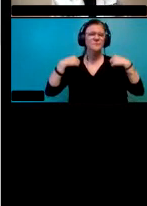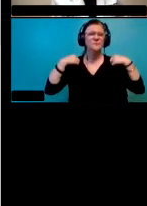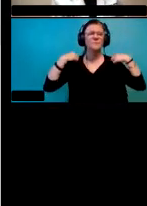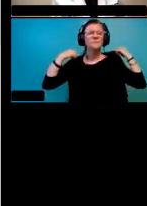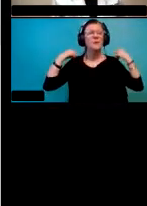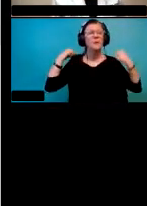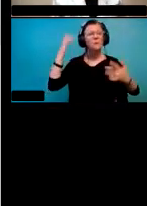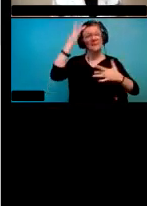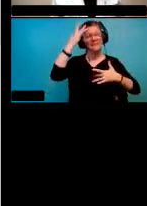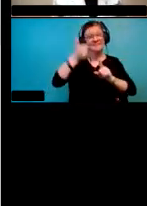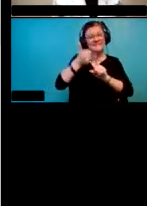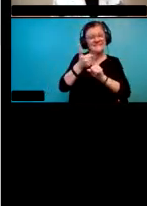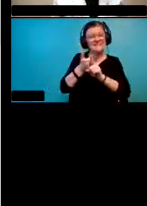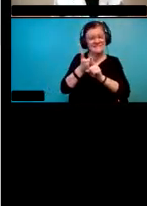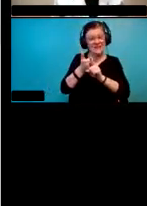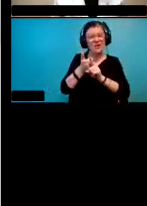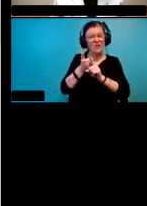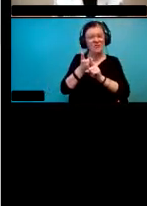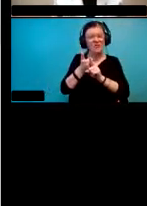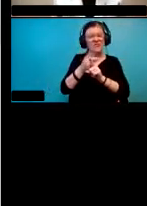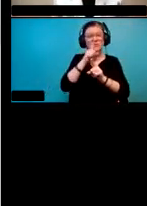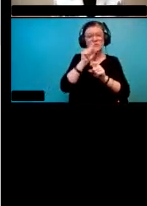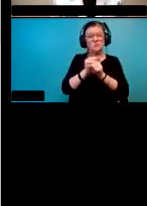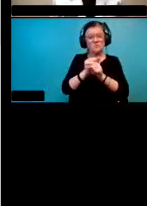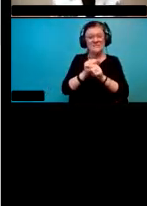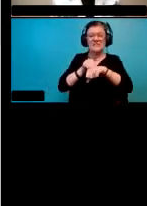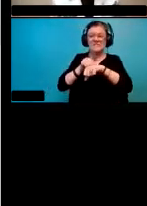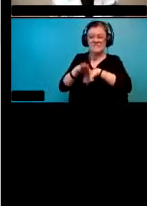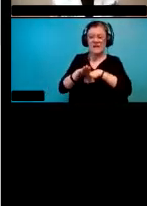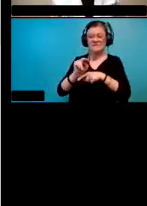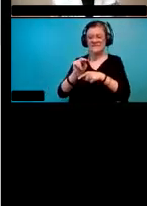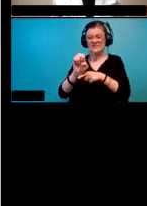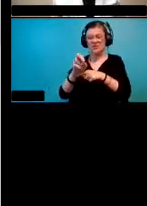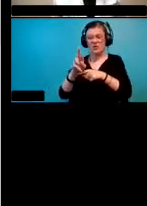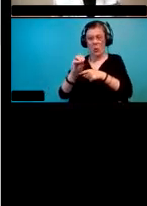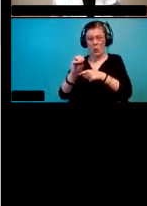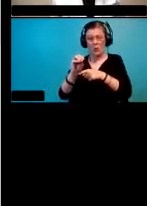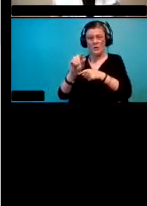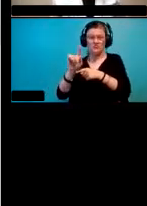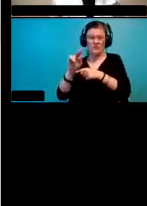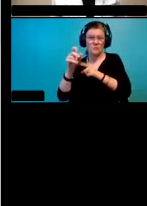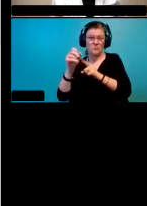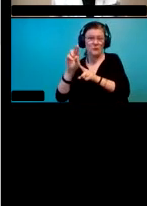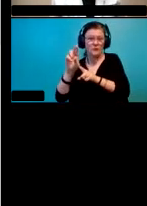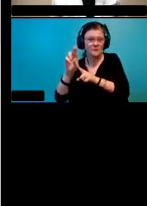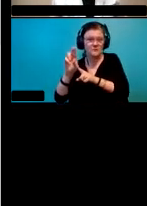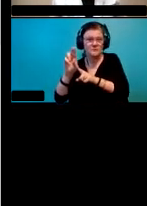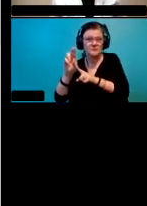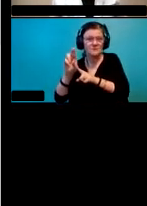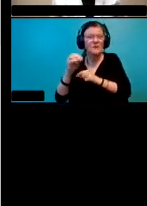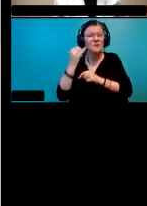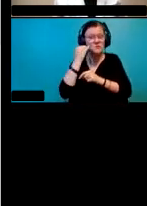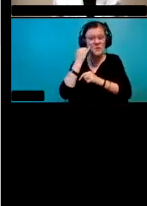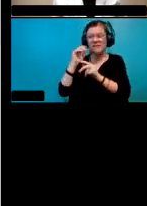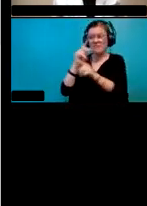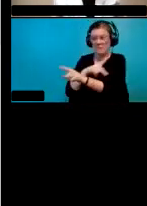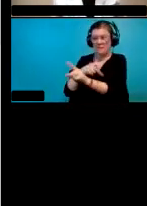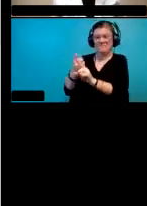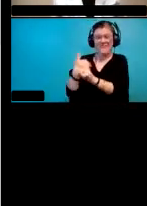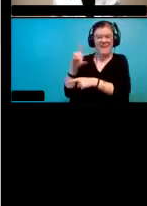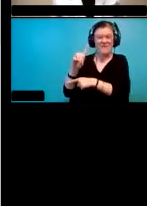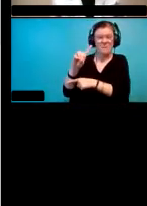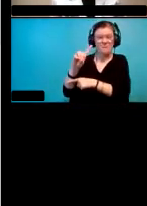disease itself changes neurotransmitters. So obviously even the diagnosis of Parkinson's disease